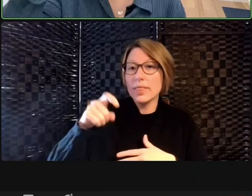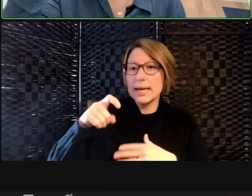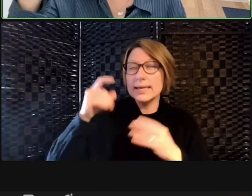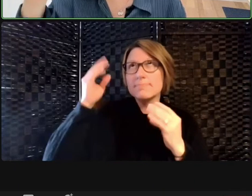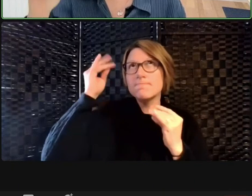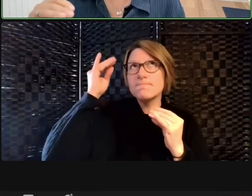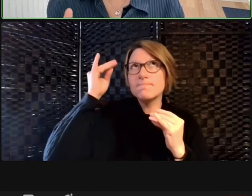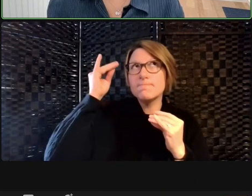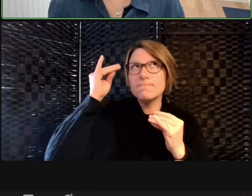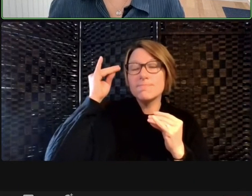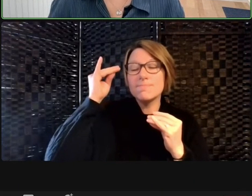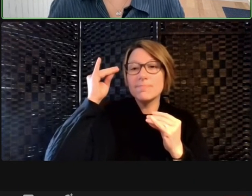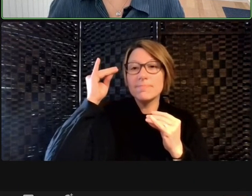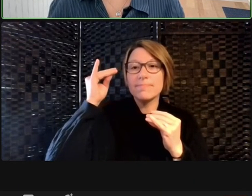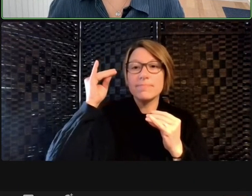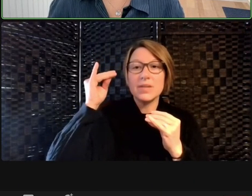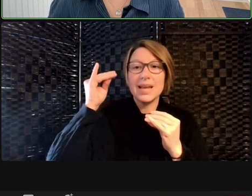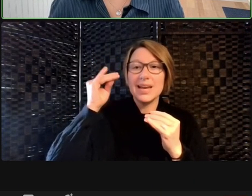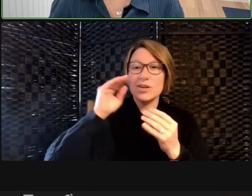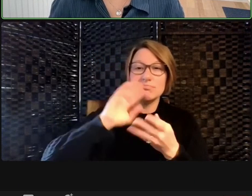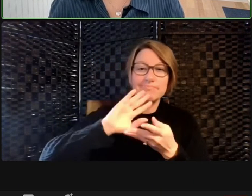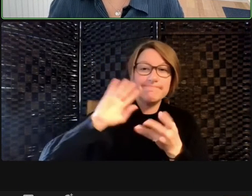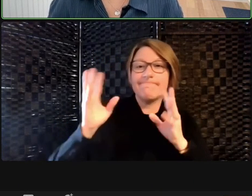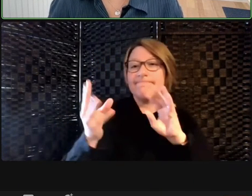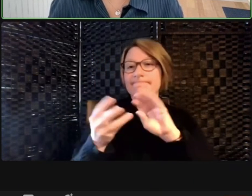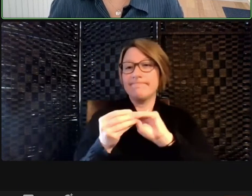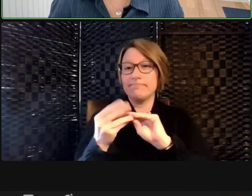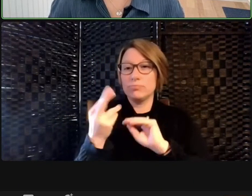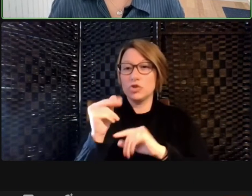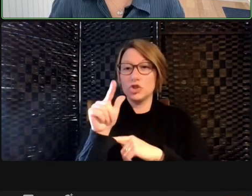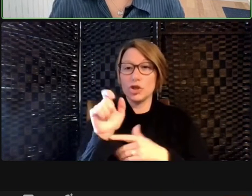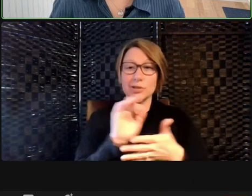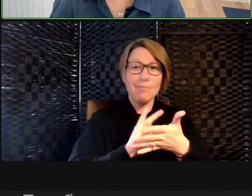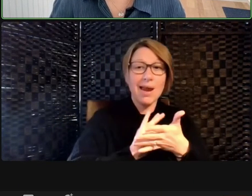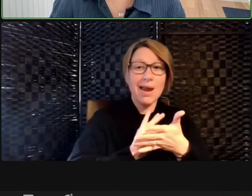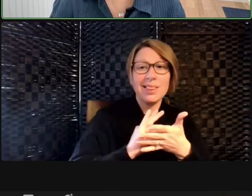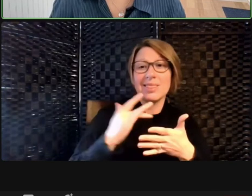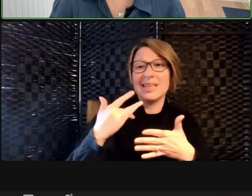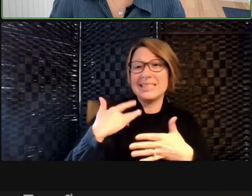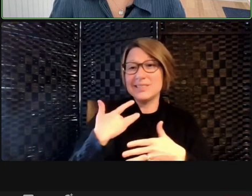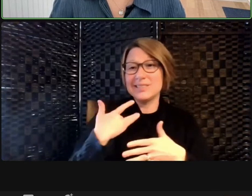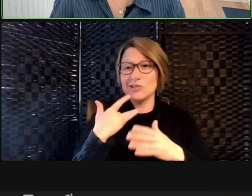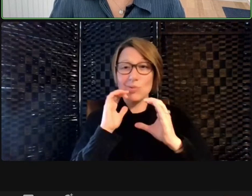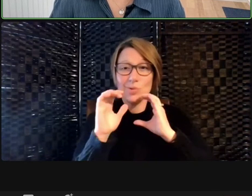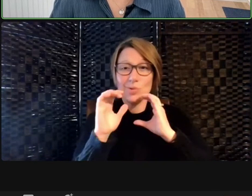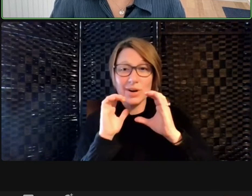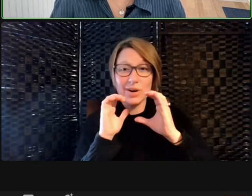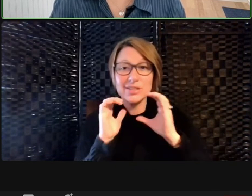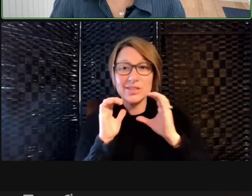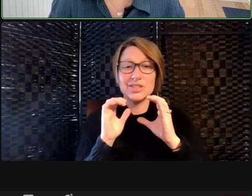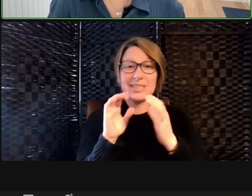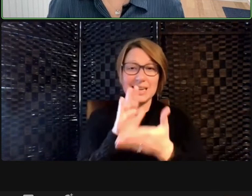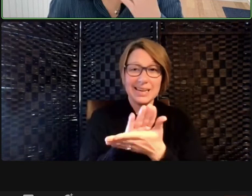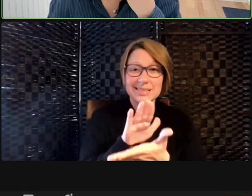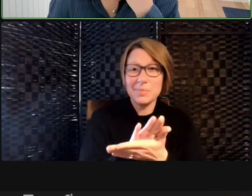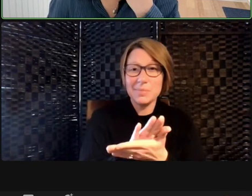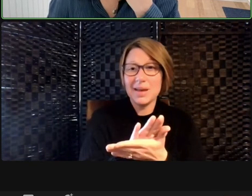in every aspect of Charge syndrome, from the medical to the sensory to communication to